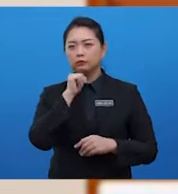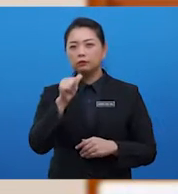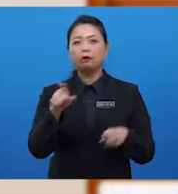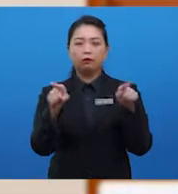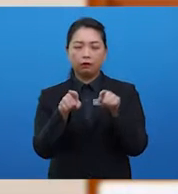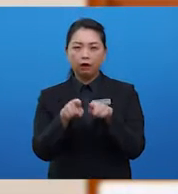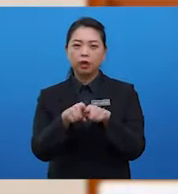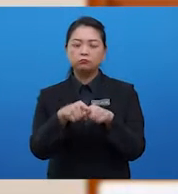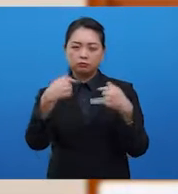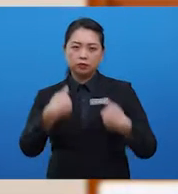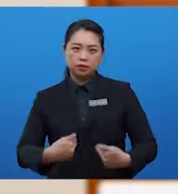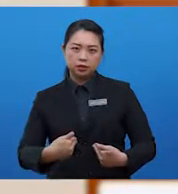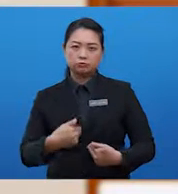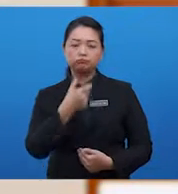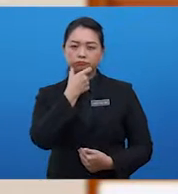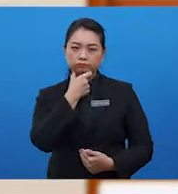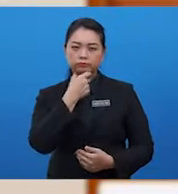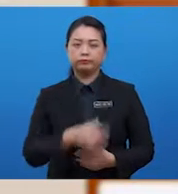this.